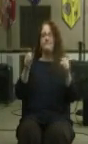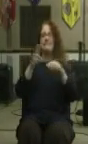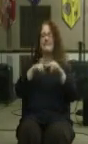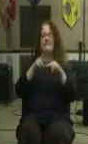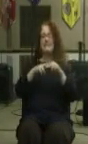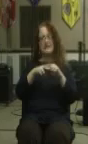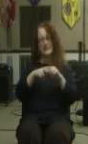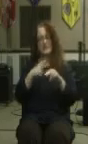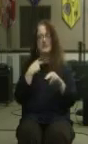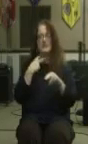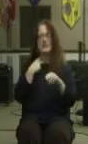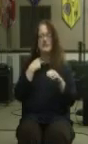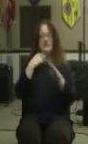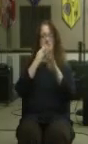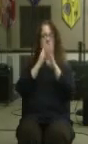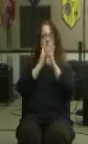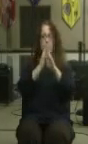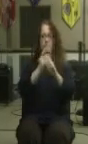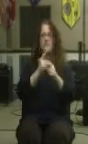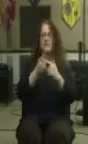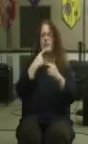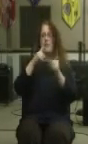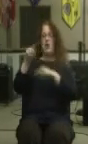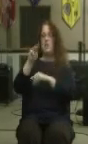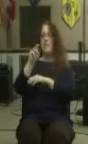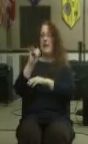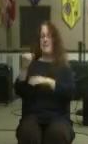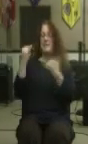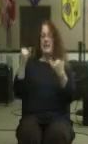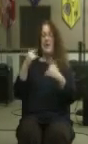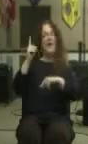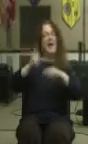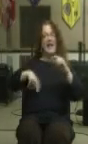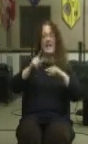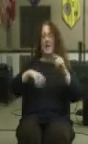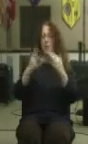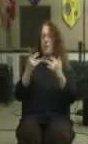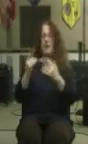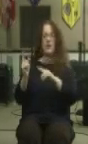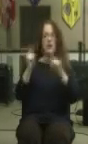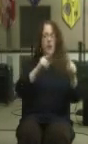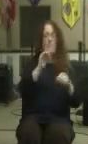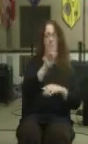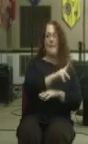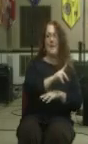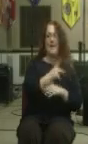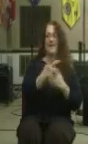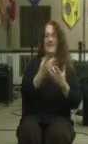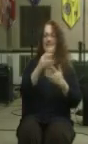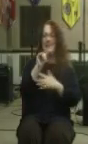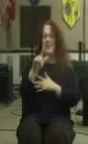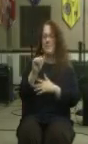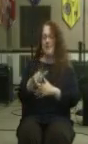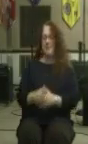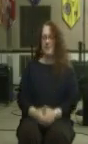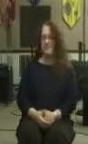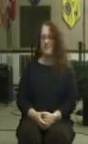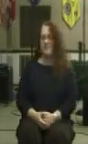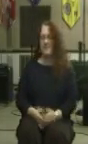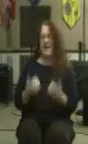fumes. When I go to Miami now, I'm like, I can't wait to go back home. I can't wait to go back to